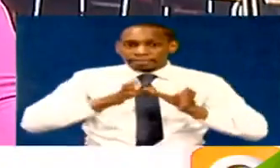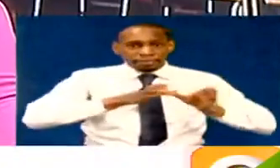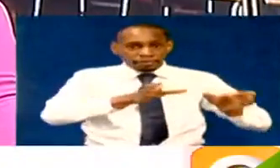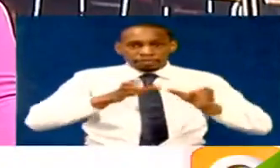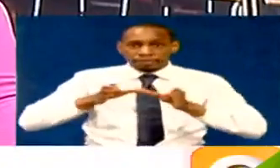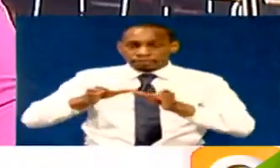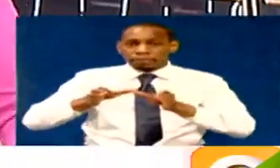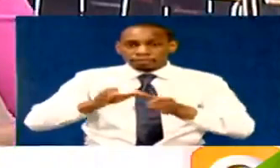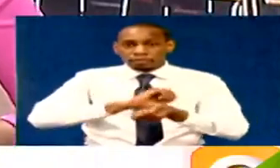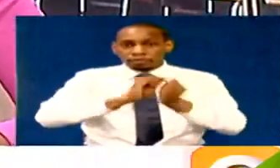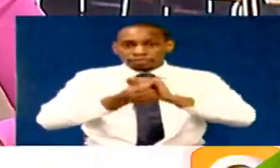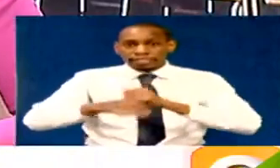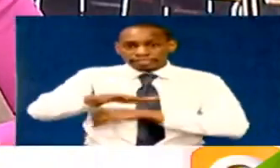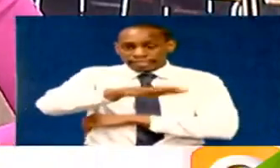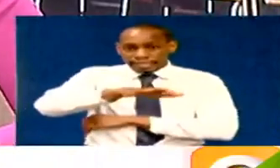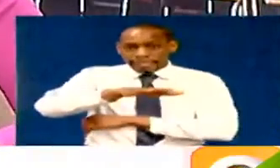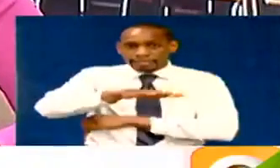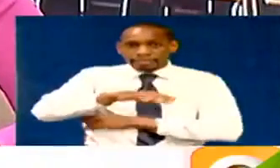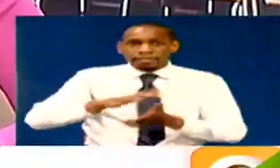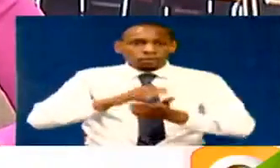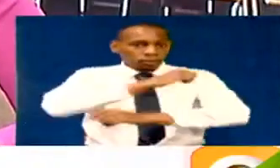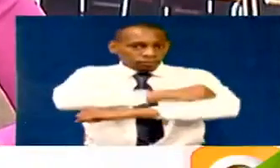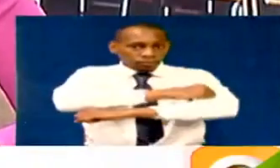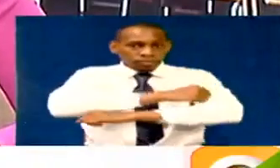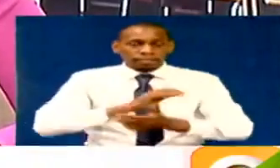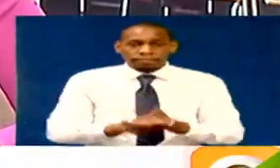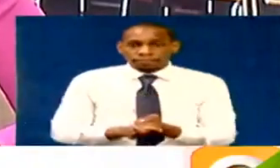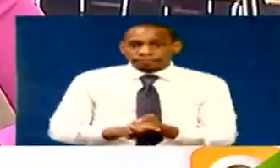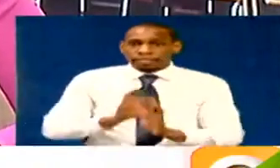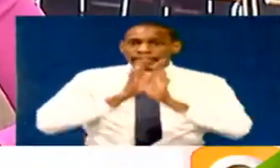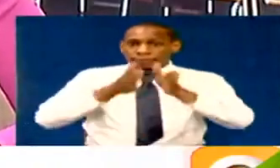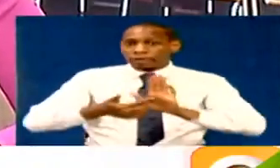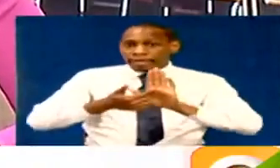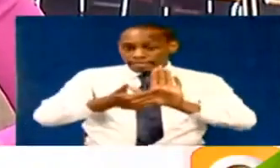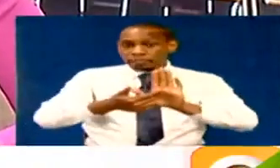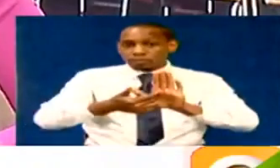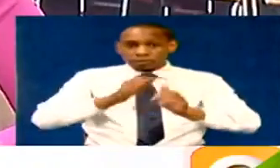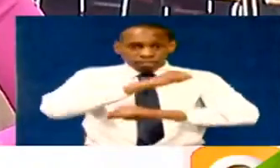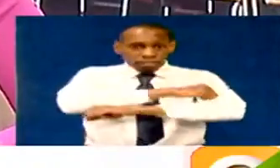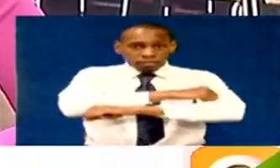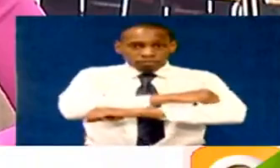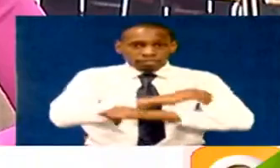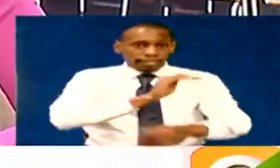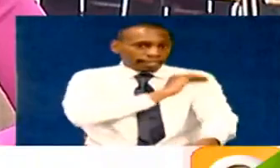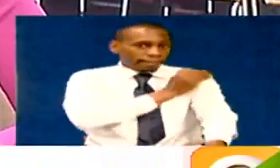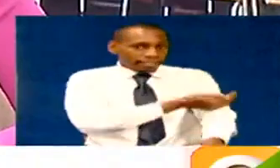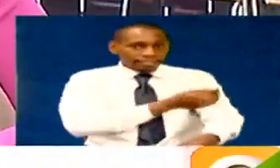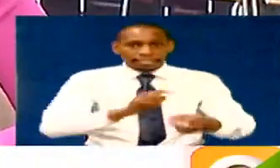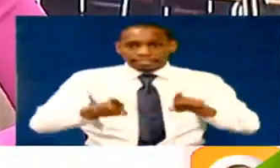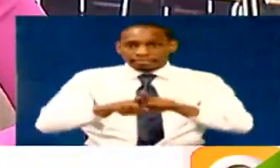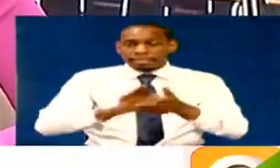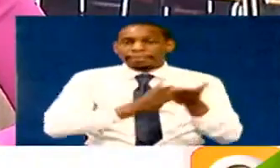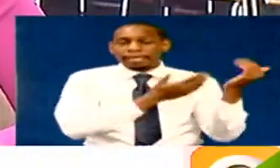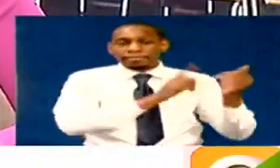necessitated rethinking of spacing at learning institutions. Sam Gituku reports of schools' capacity and what